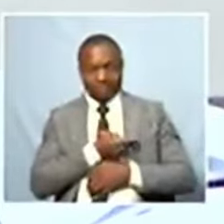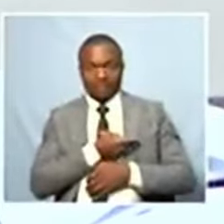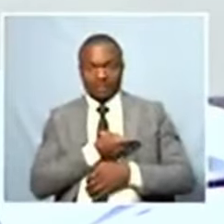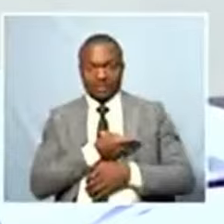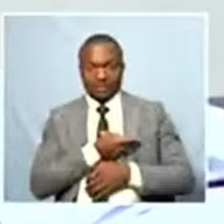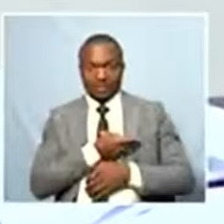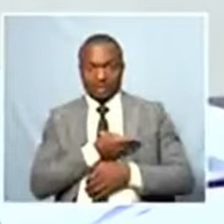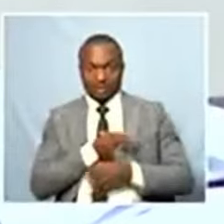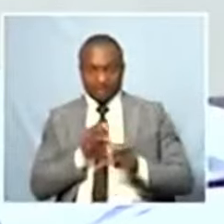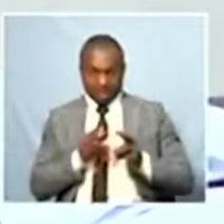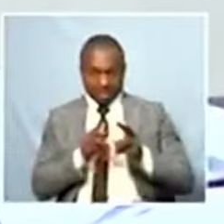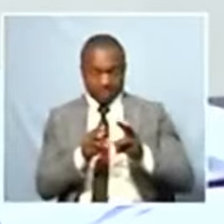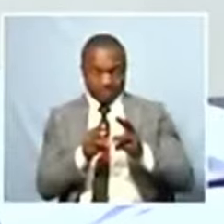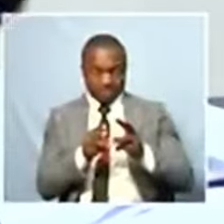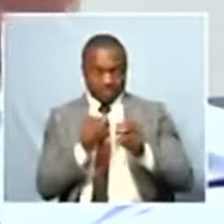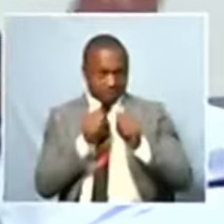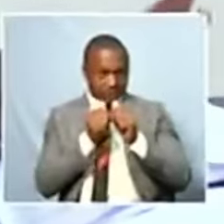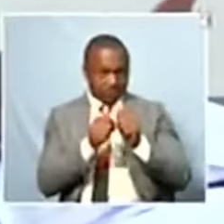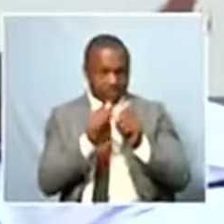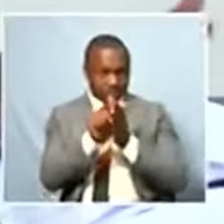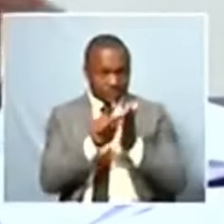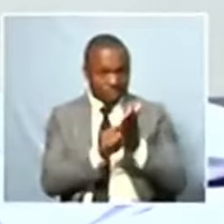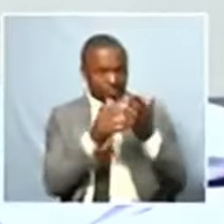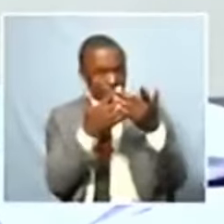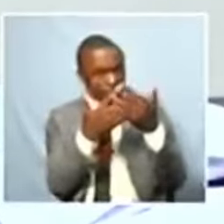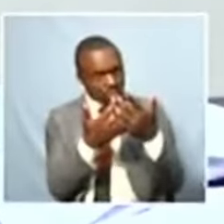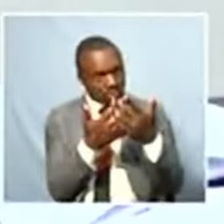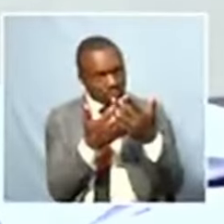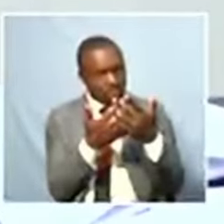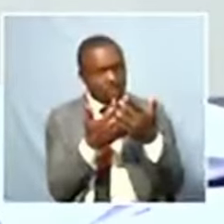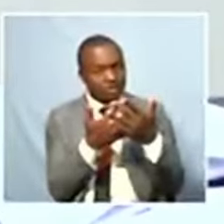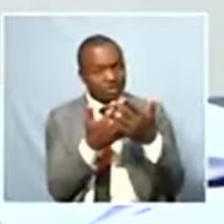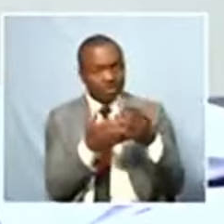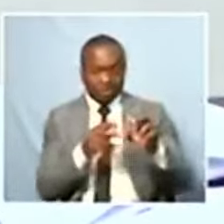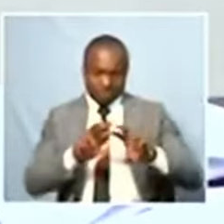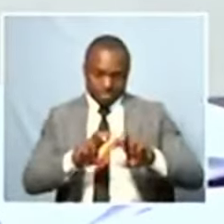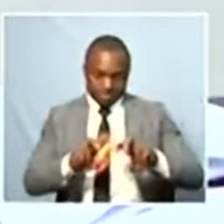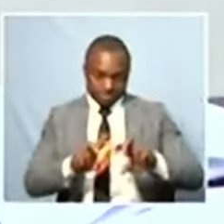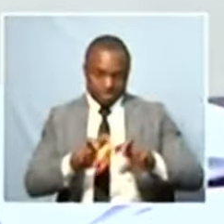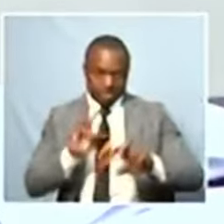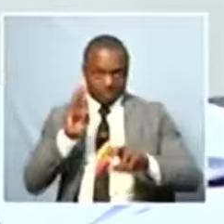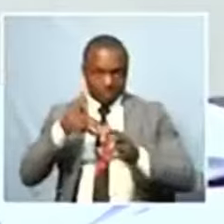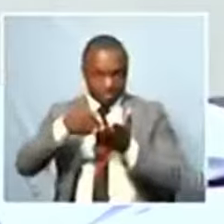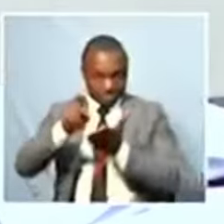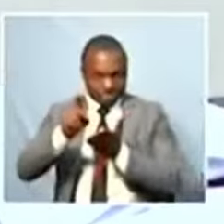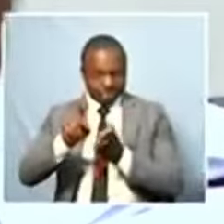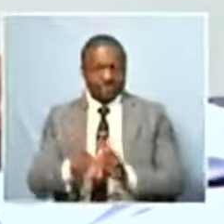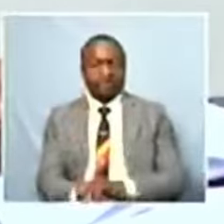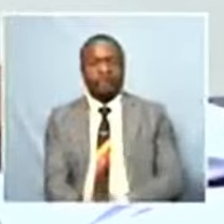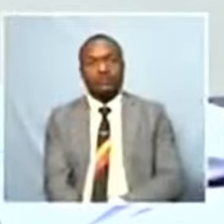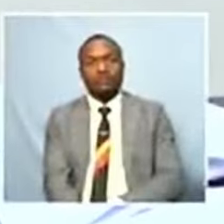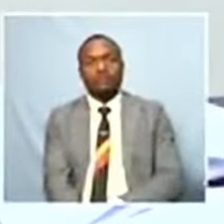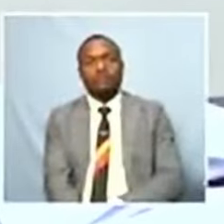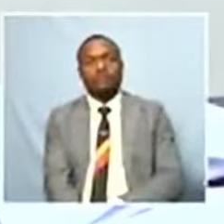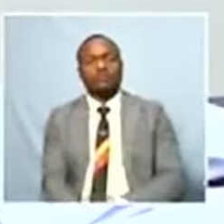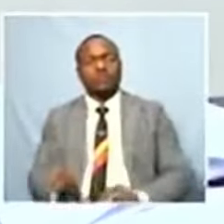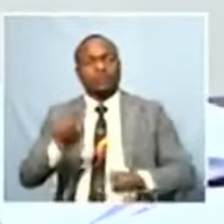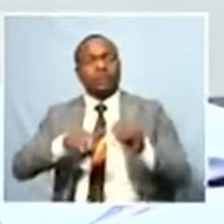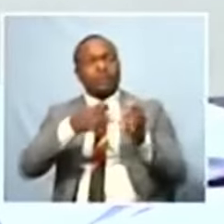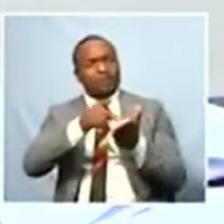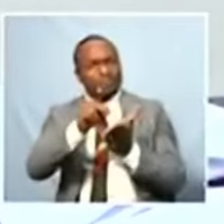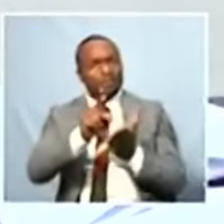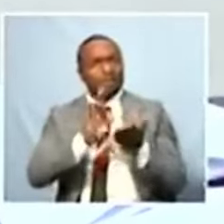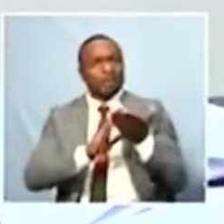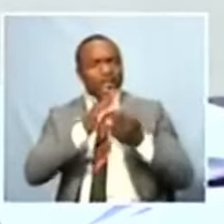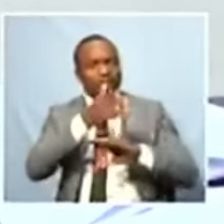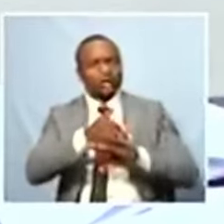no, according to the law, let's wait for the investigation, then we'll pay you. We have no problem with that. So we can't pay someone and later on we issue an